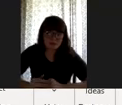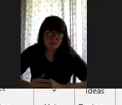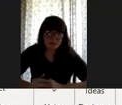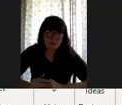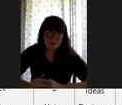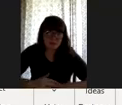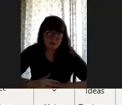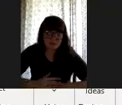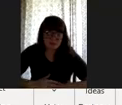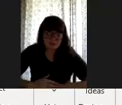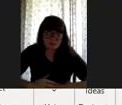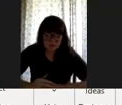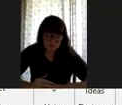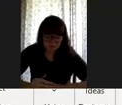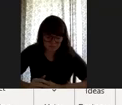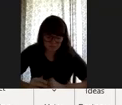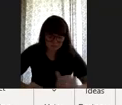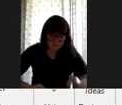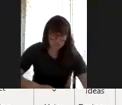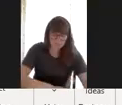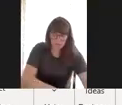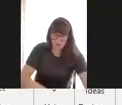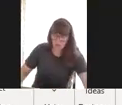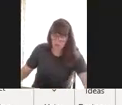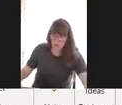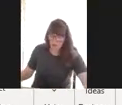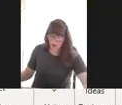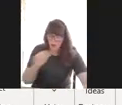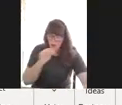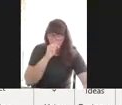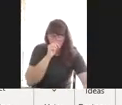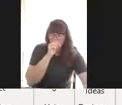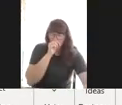don't necessarily have to tell them all that information, right?